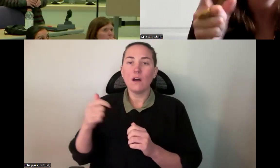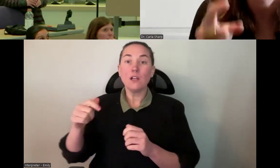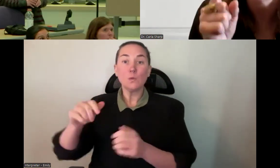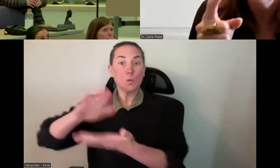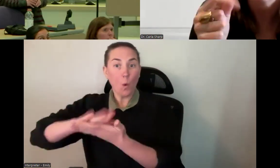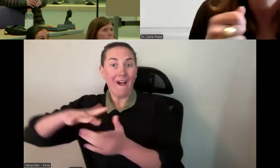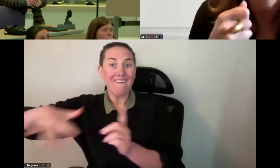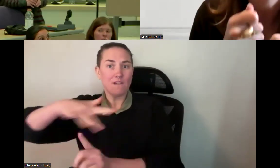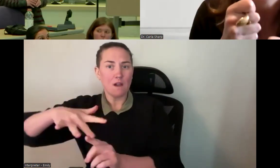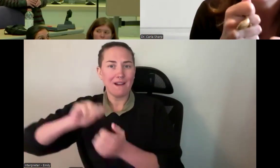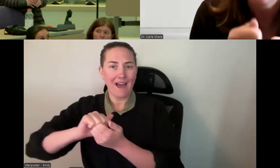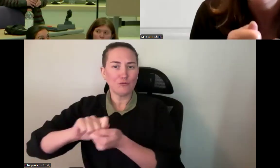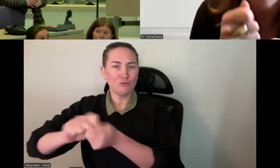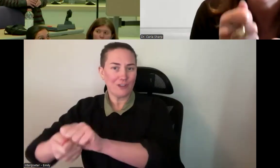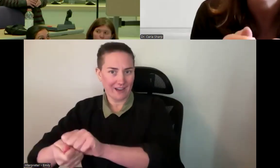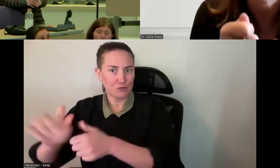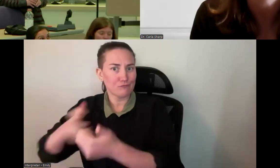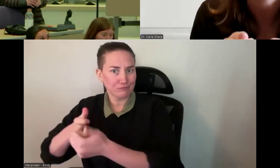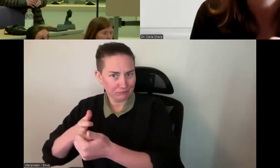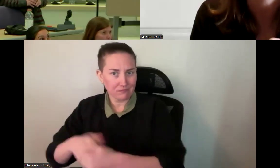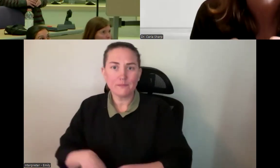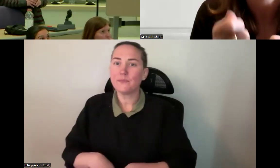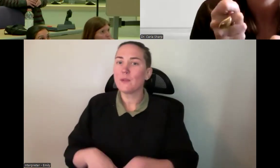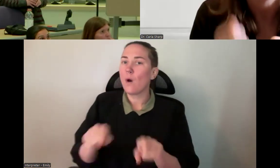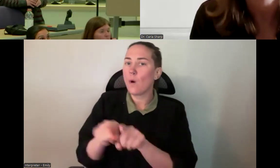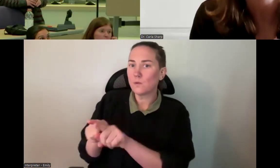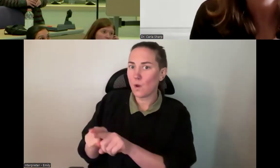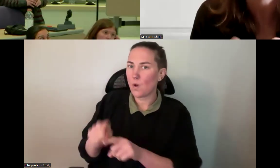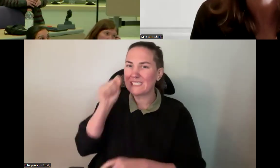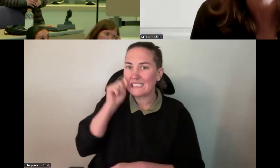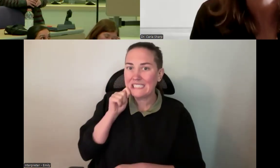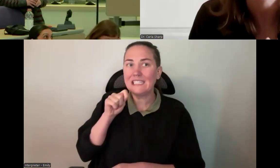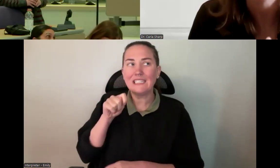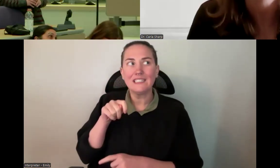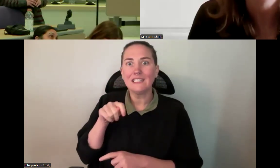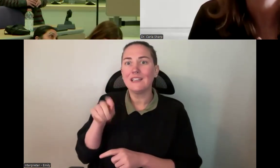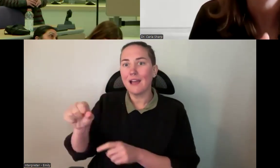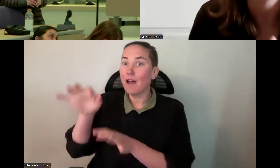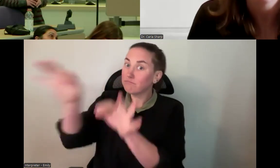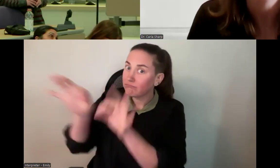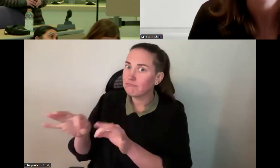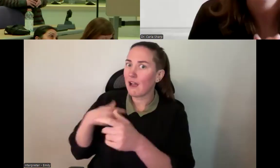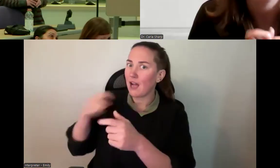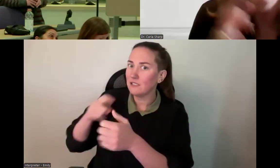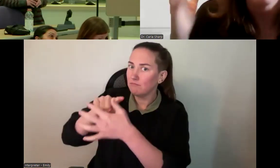and how importantly, how can we get the teen to express their needs and what they need from school